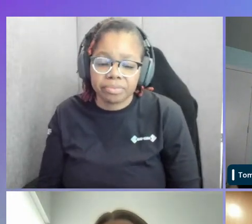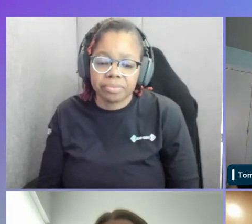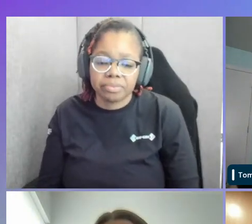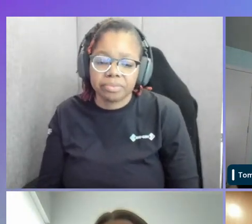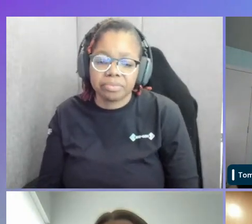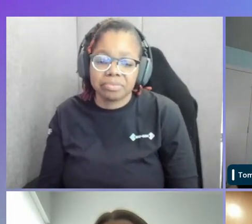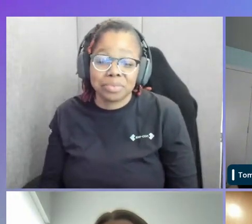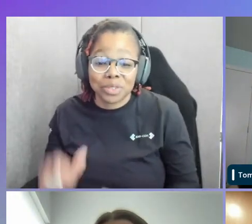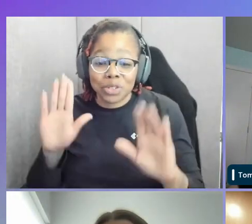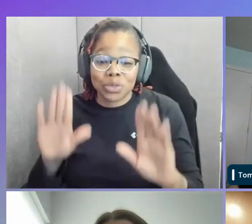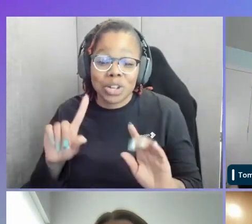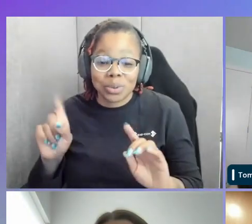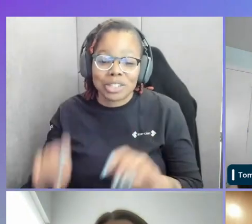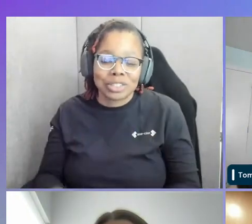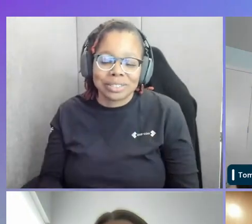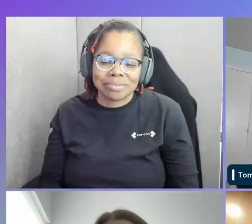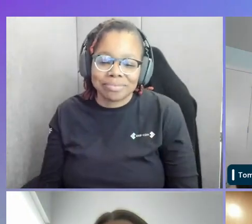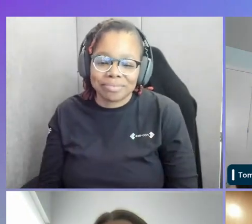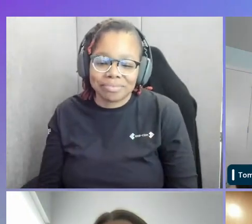Great question.